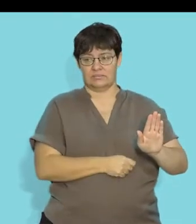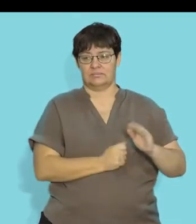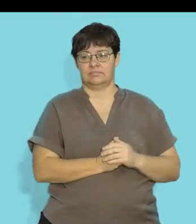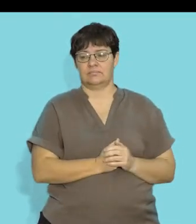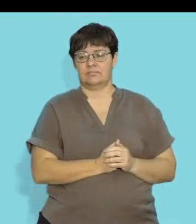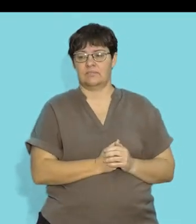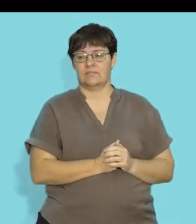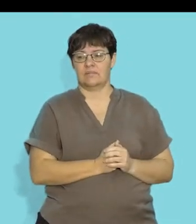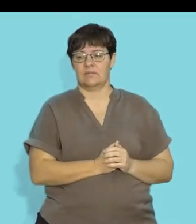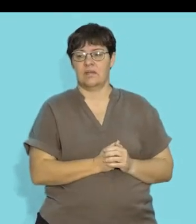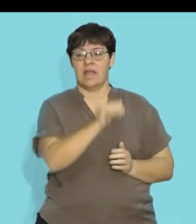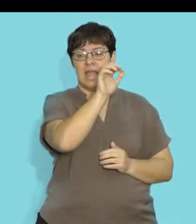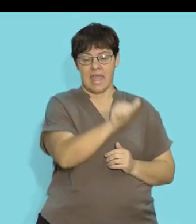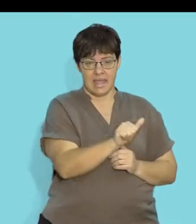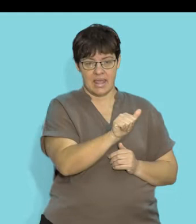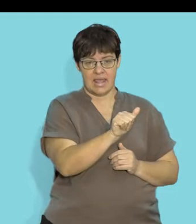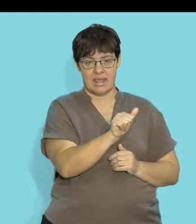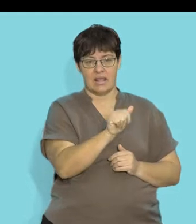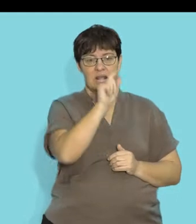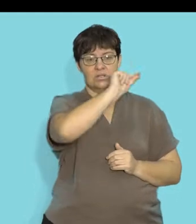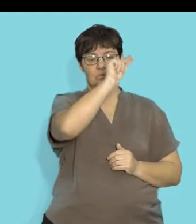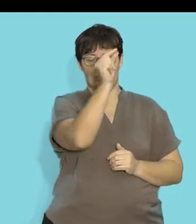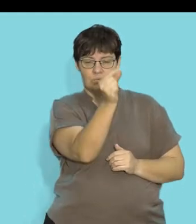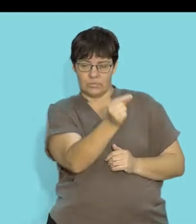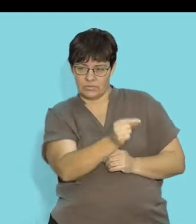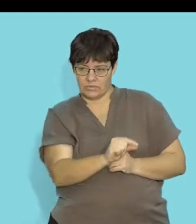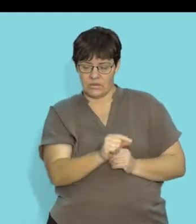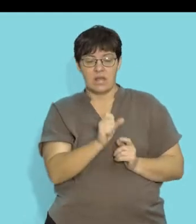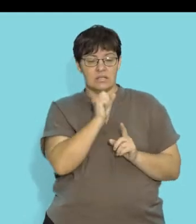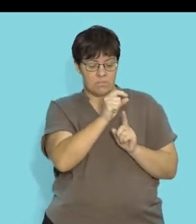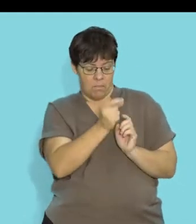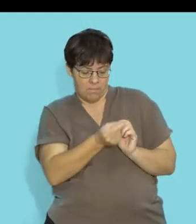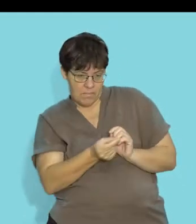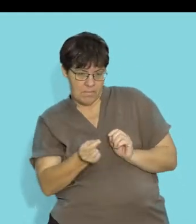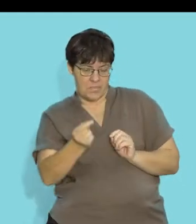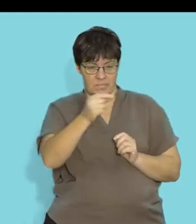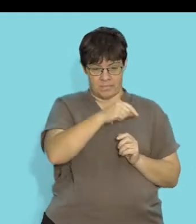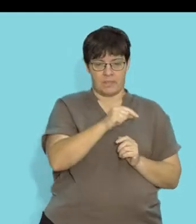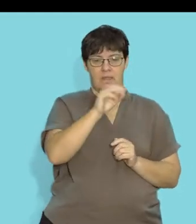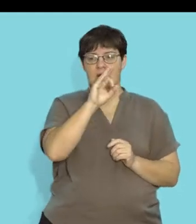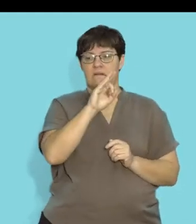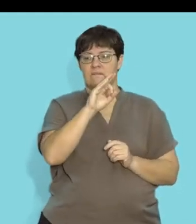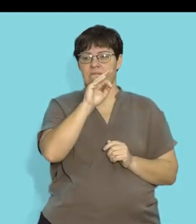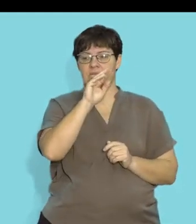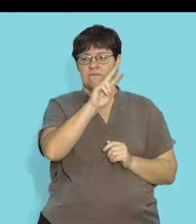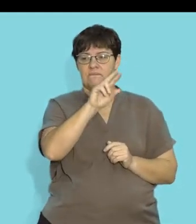side, and structure A points to these tubes that are carrying the sperm out. So that would be the vas